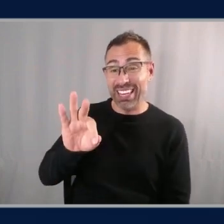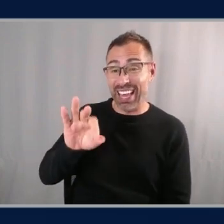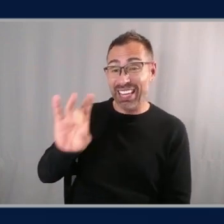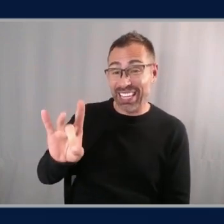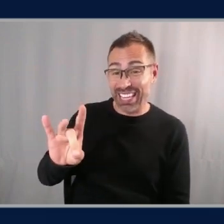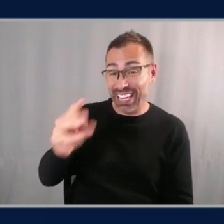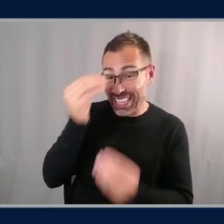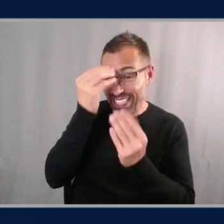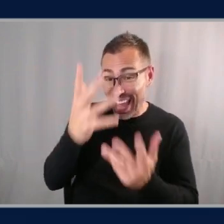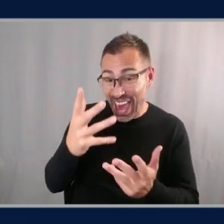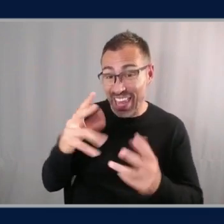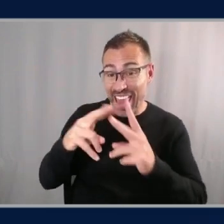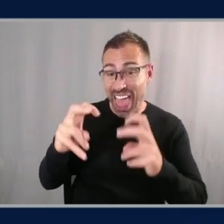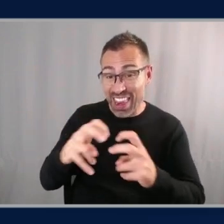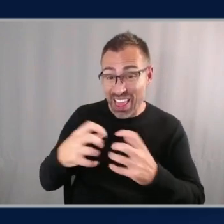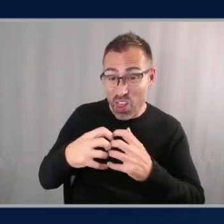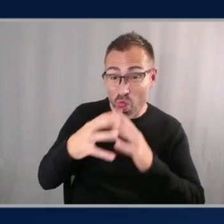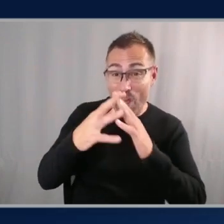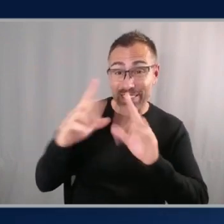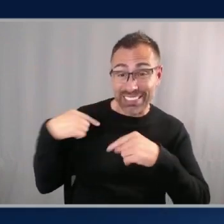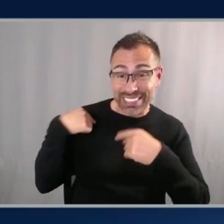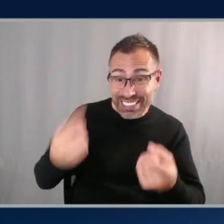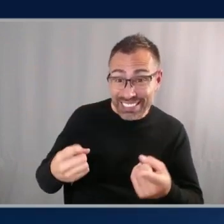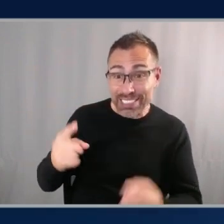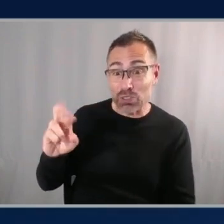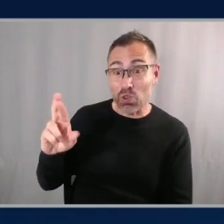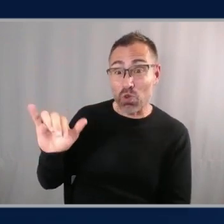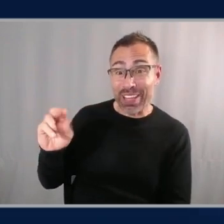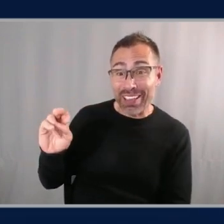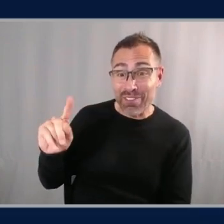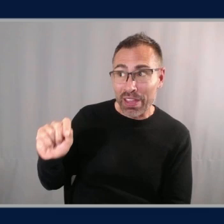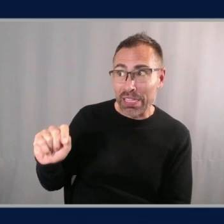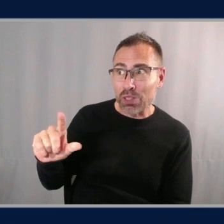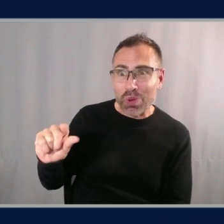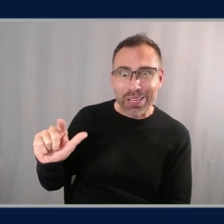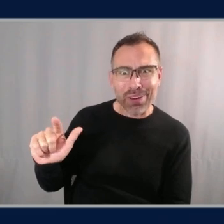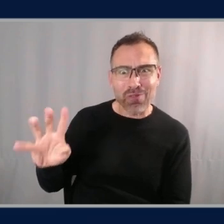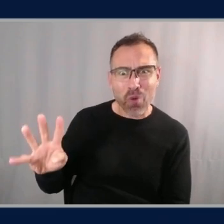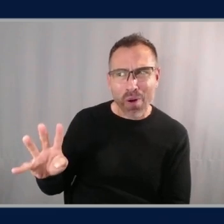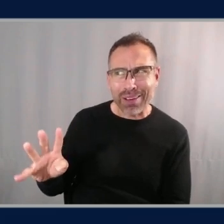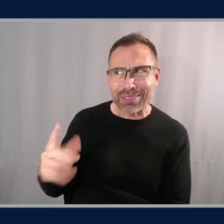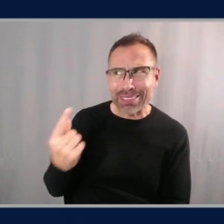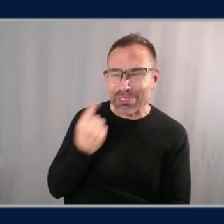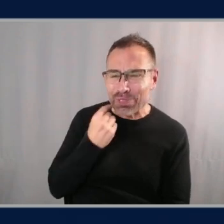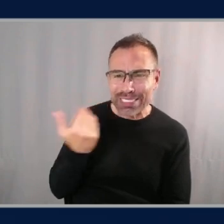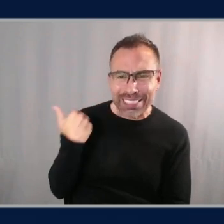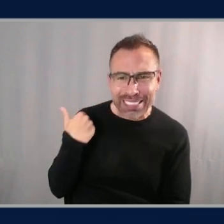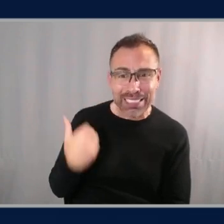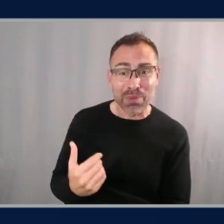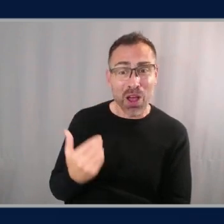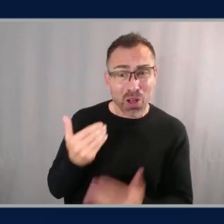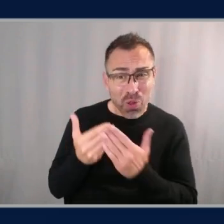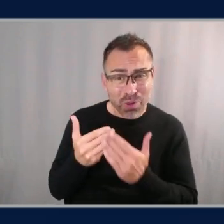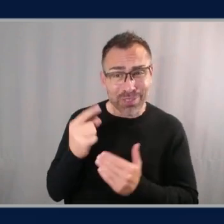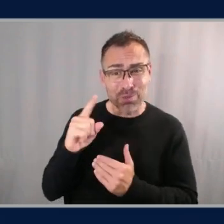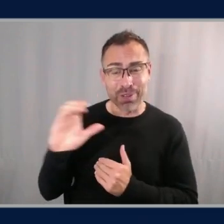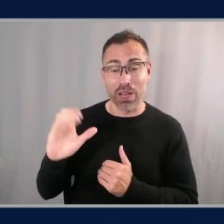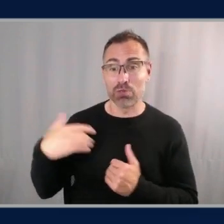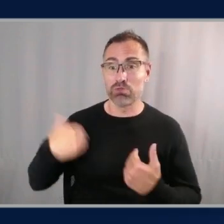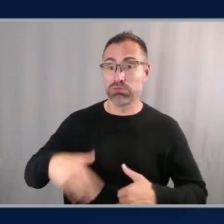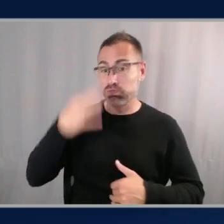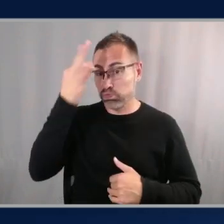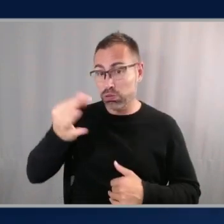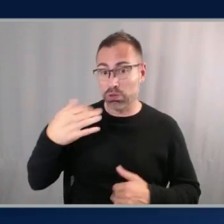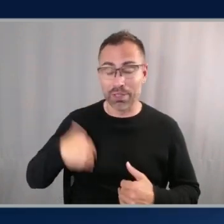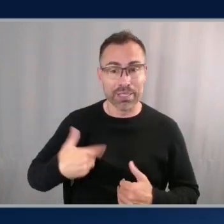24, which, when I kind of think back, that just seems like reInvent 24 was not that long ago, but close to 100 is pretty amazing. That the pace of